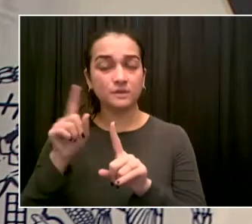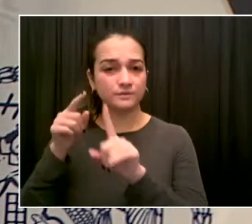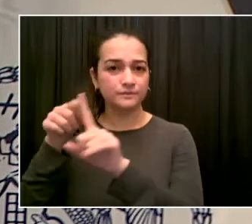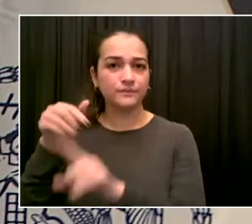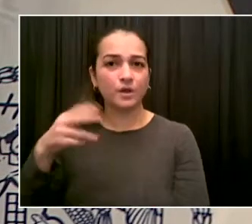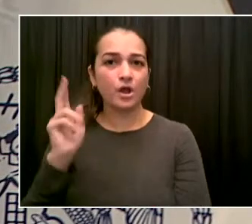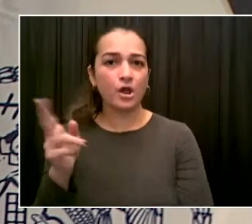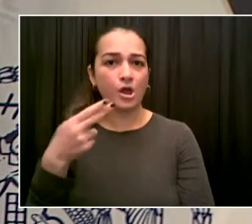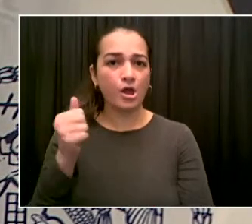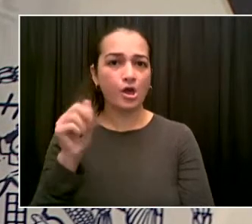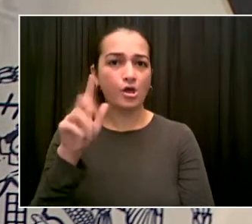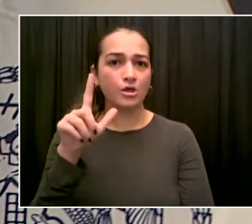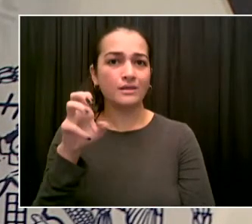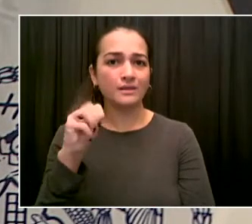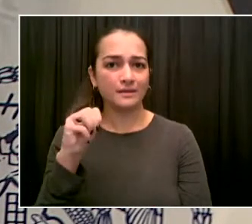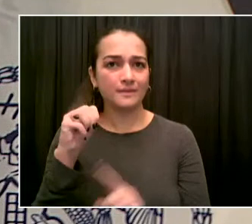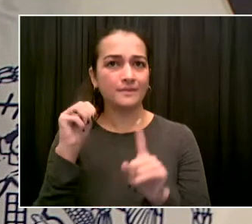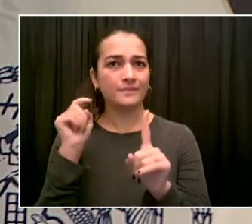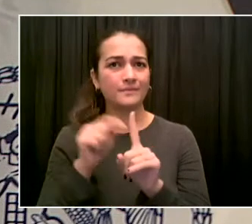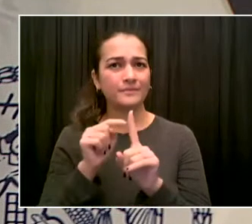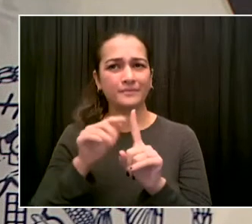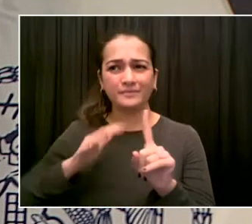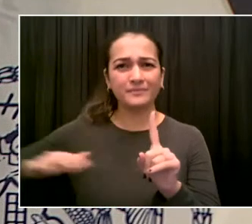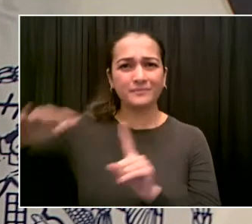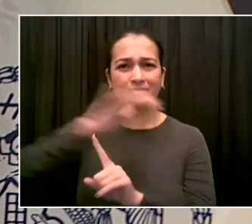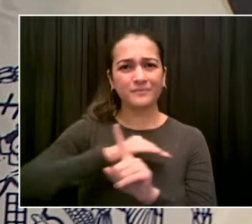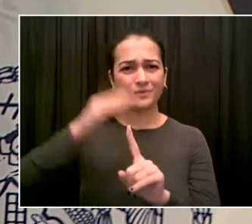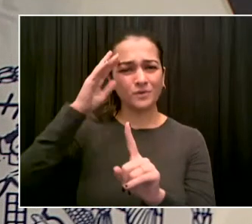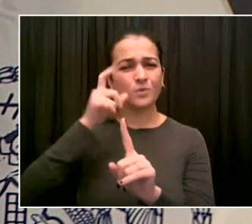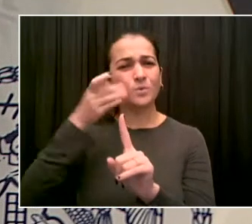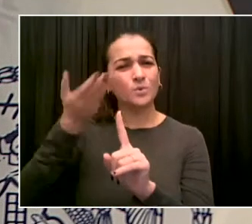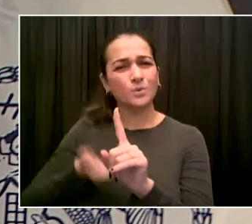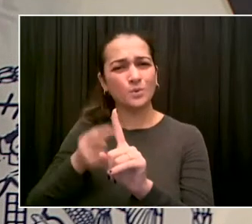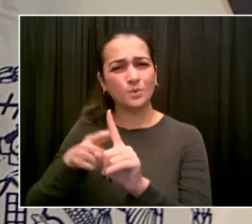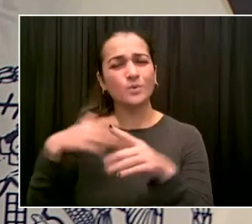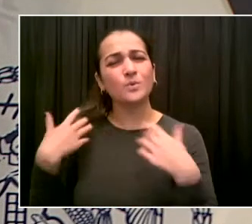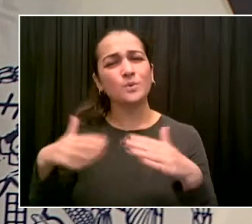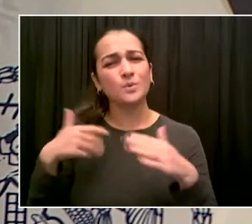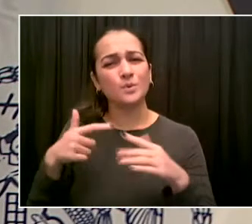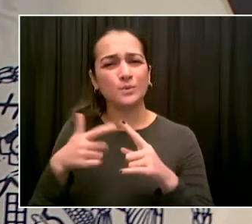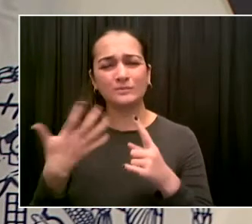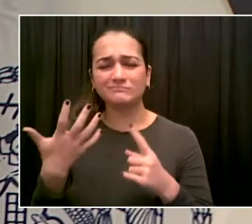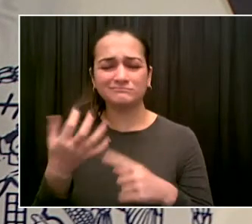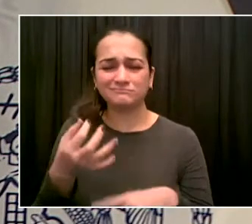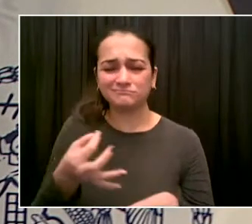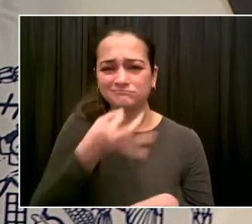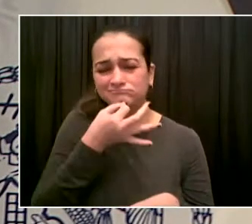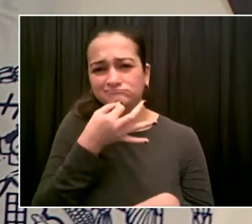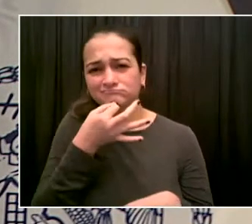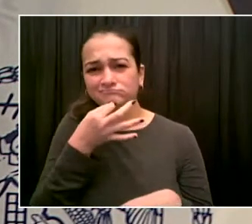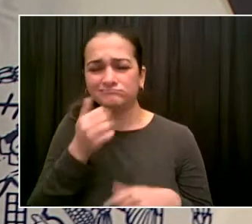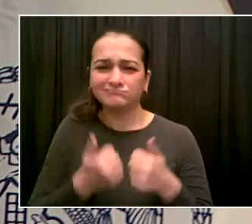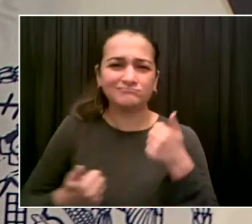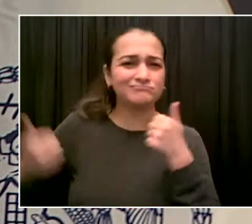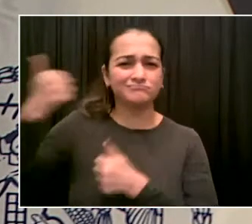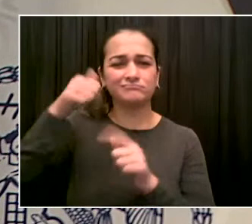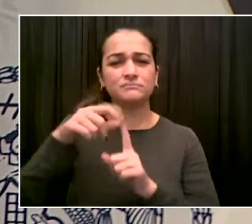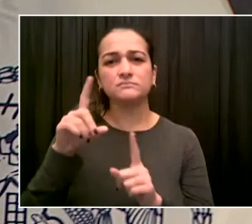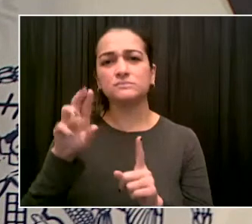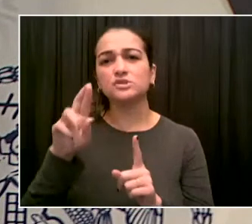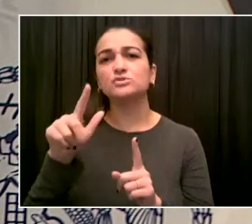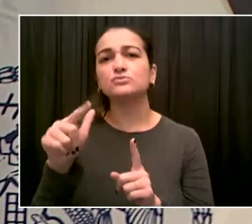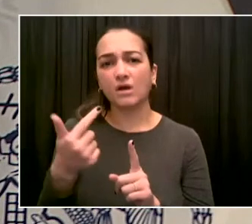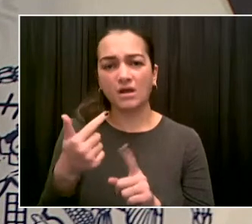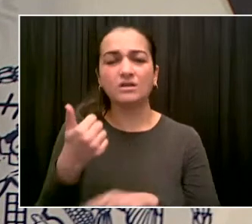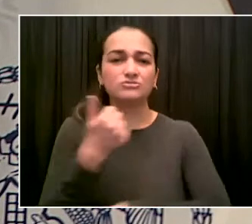yesterday, right across the street, actually, from a precinct in Harlem on Frederick Douglass Boulevard? Are there any